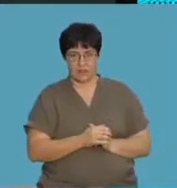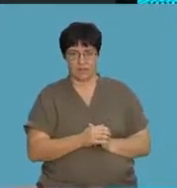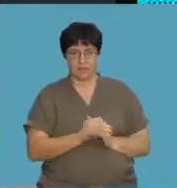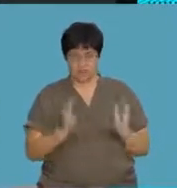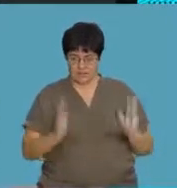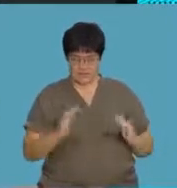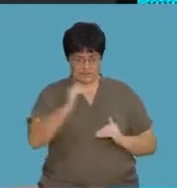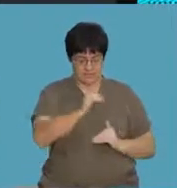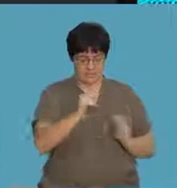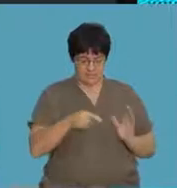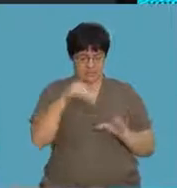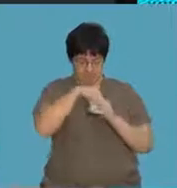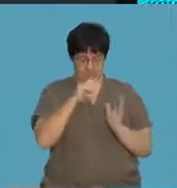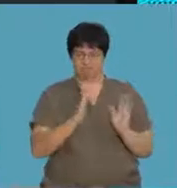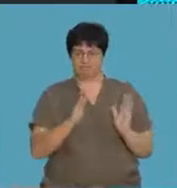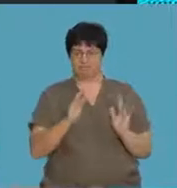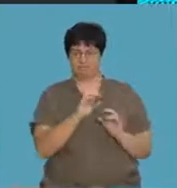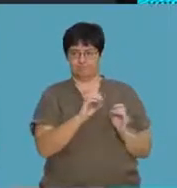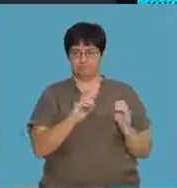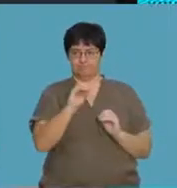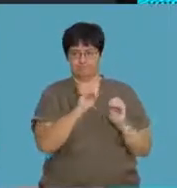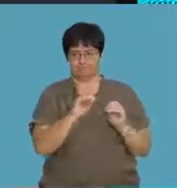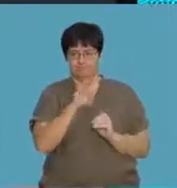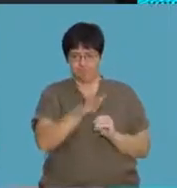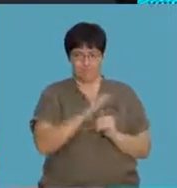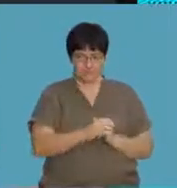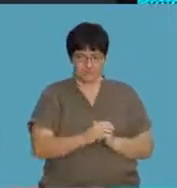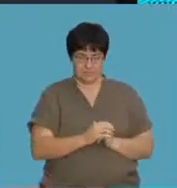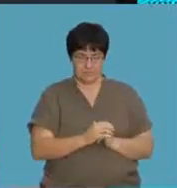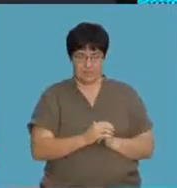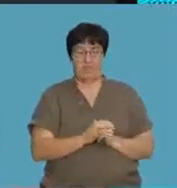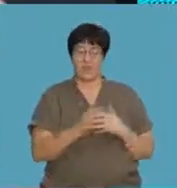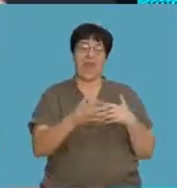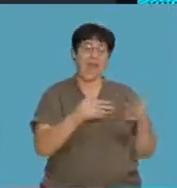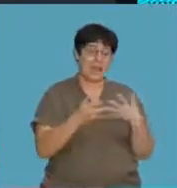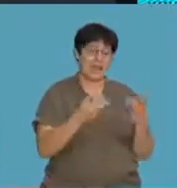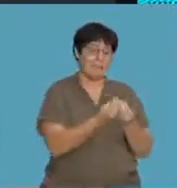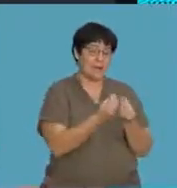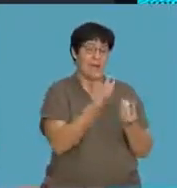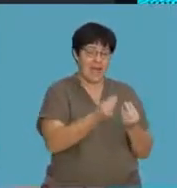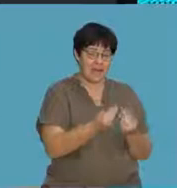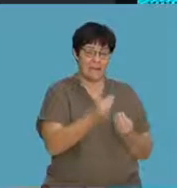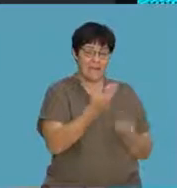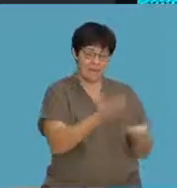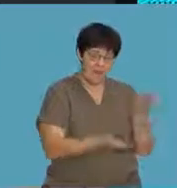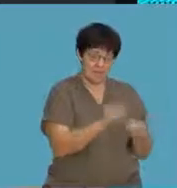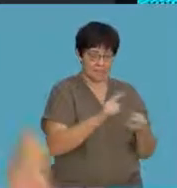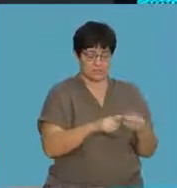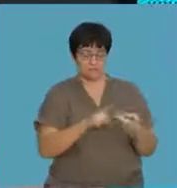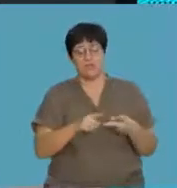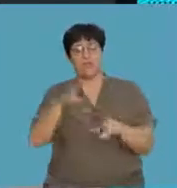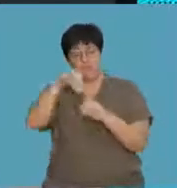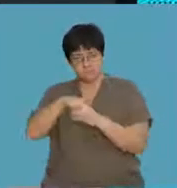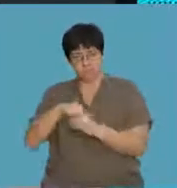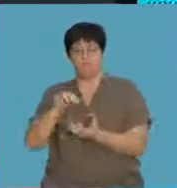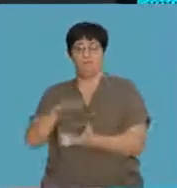in the backdrop of the fact that we understand that any form of matter has got mass and occupies volume or a space, or